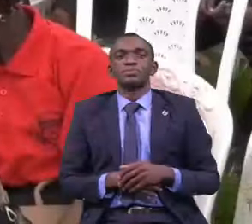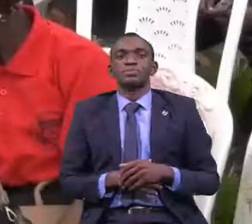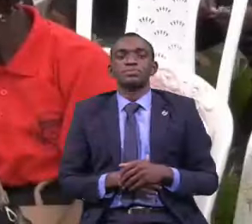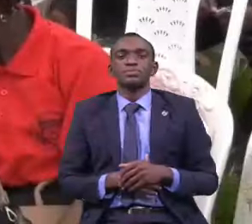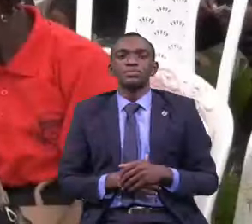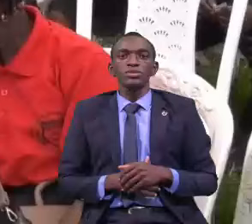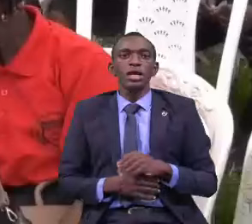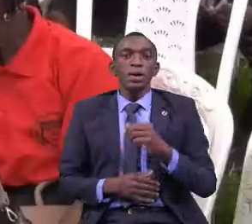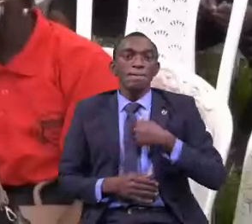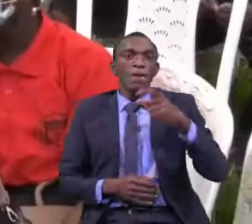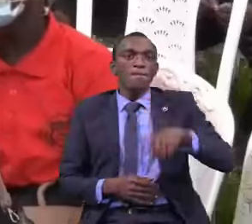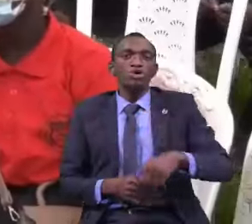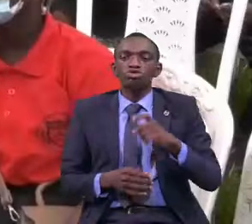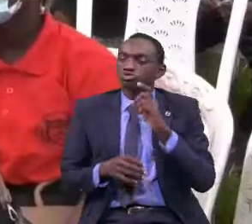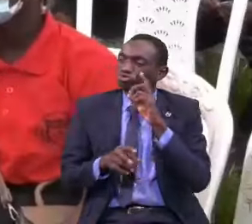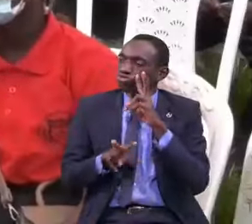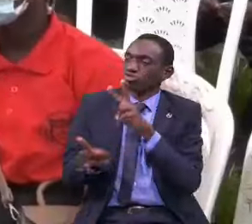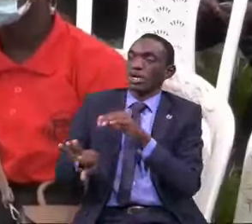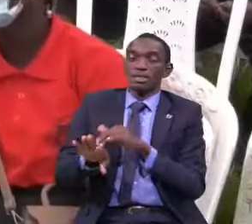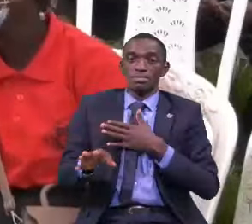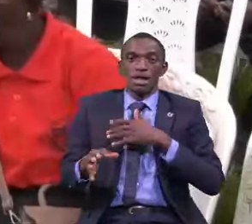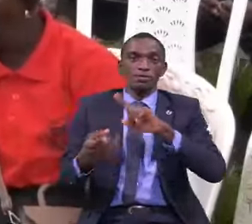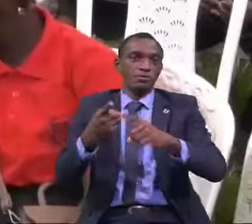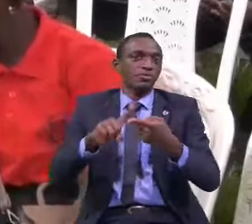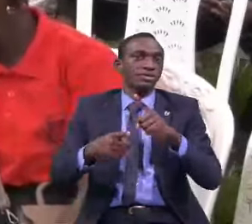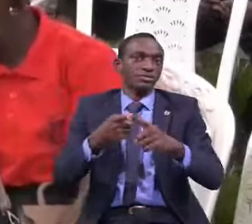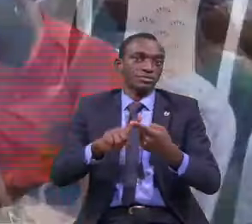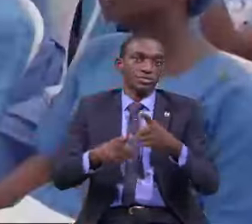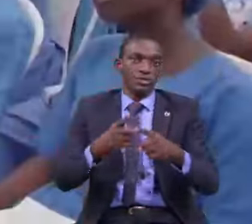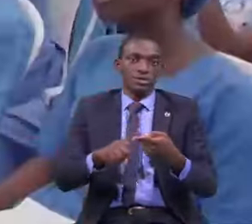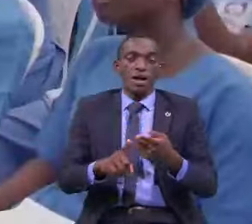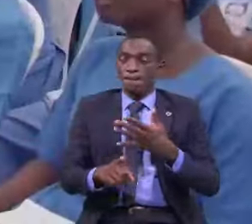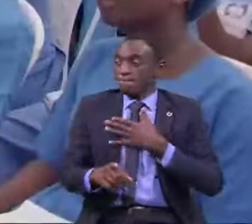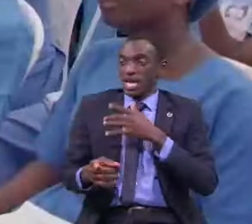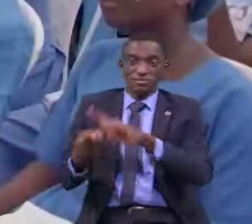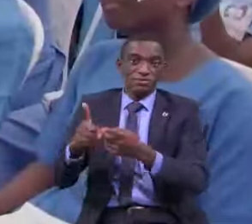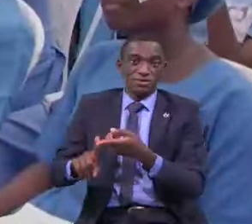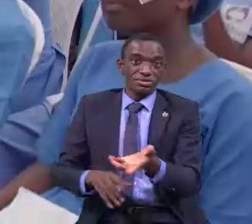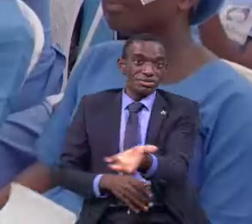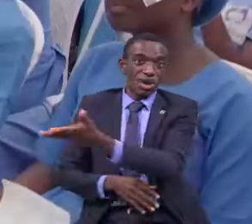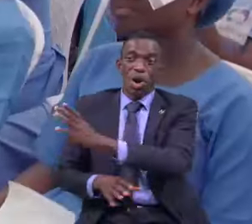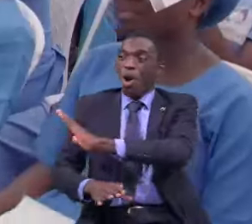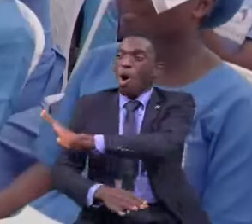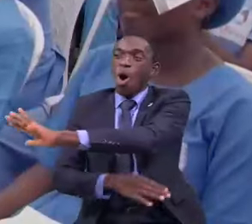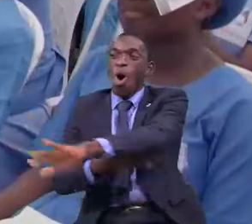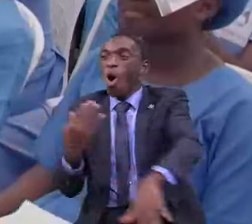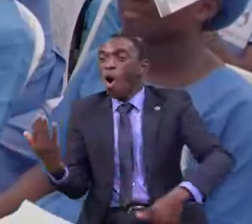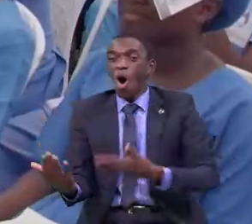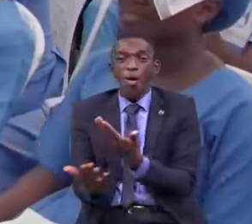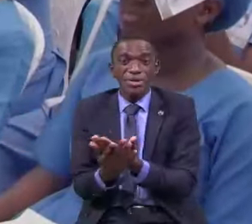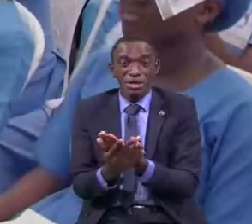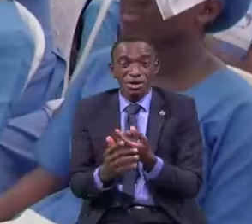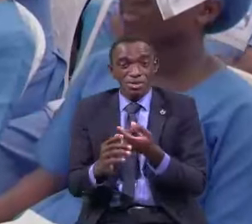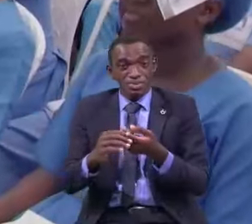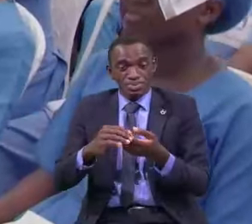I need to look at my friends. Are my friends, all of them, below the